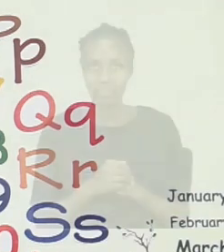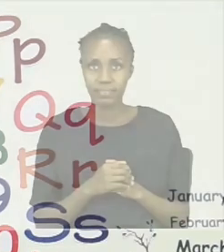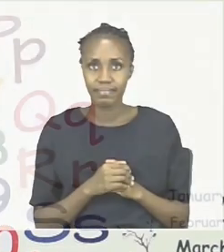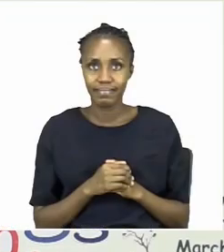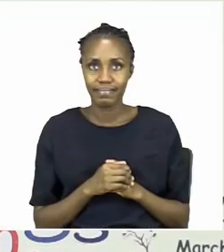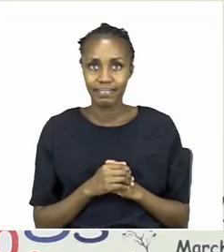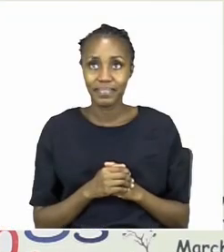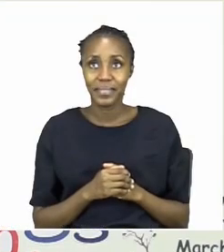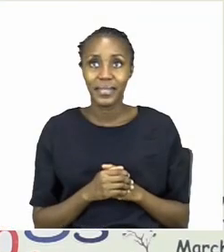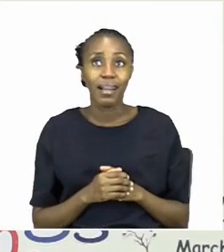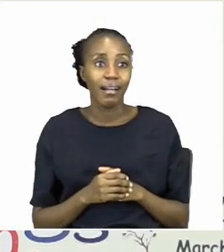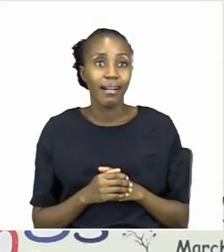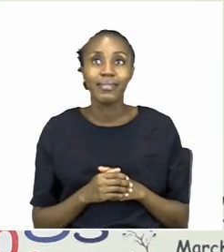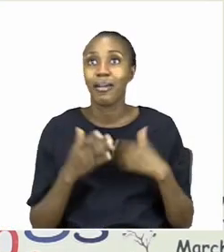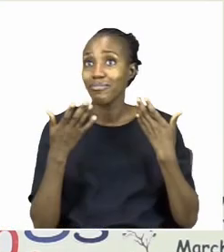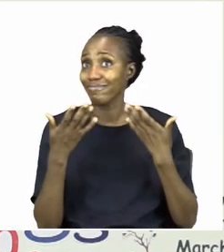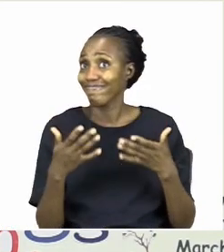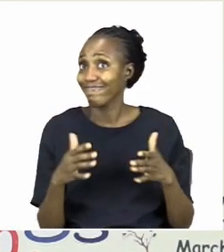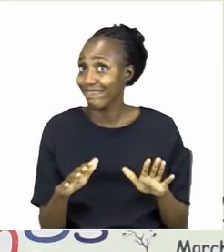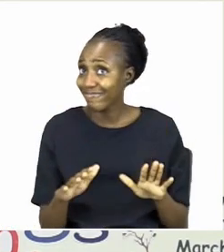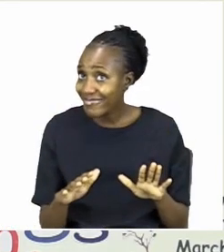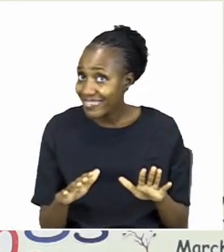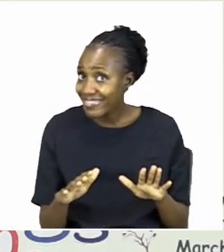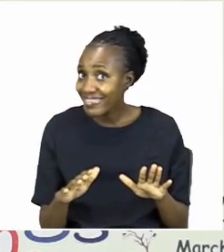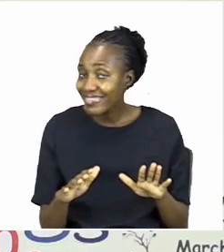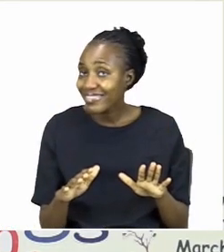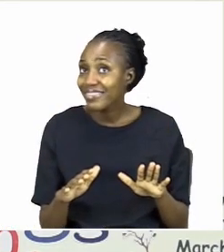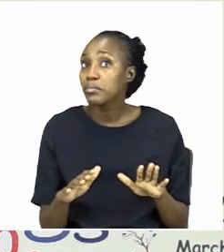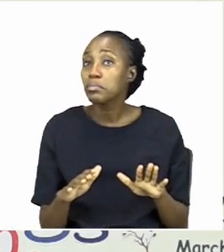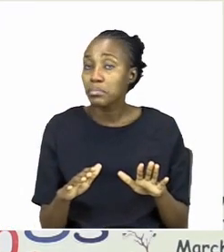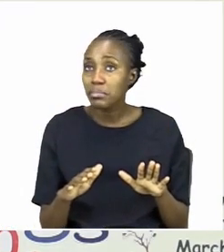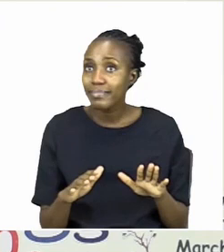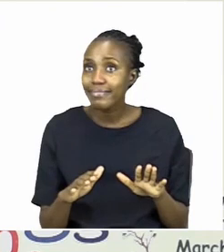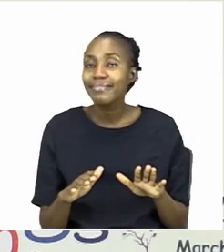We came to the end of our lesson today, boys and girls. Now,